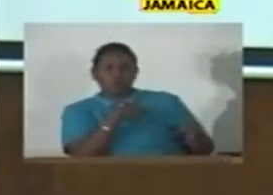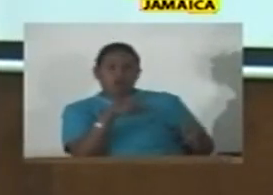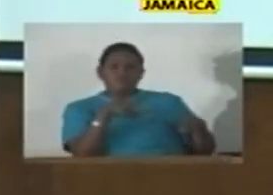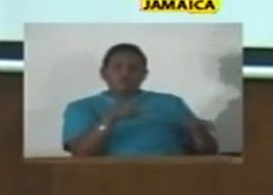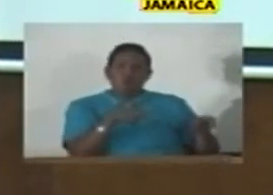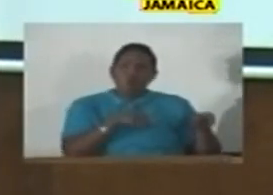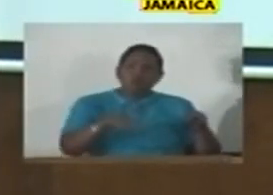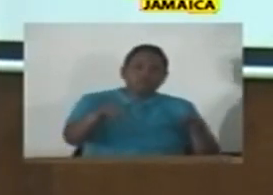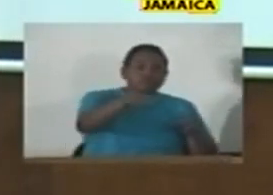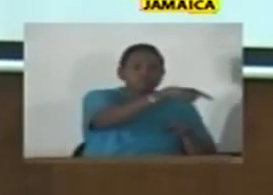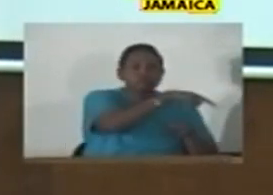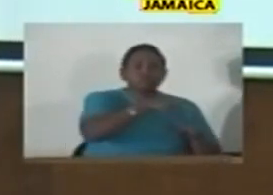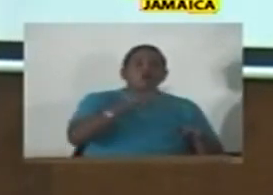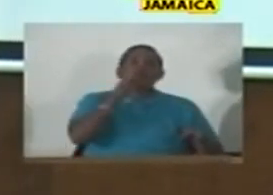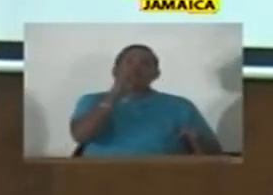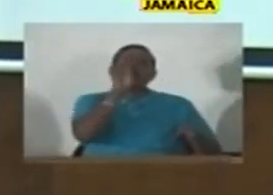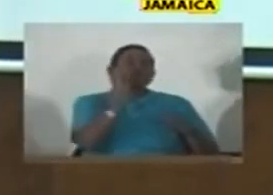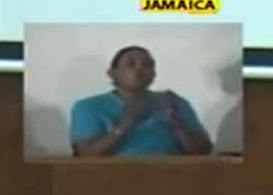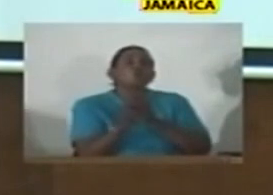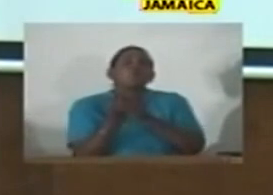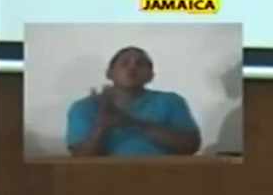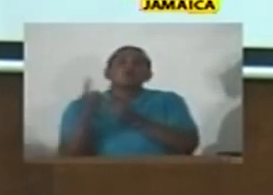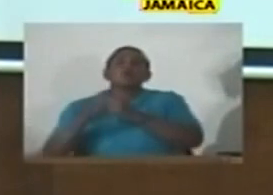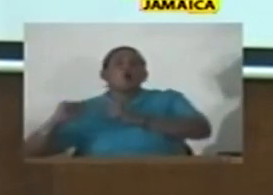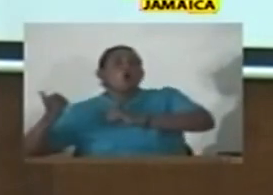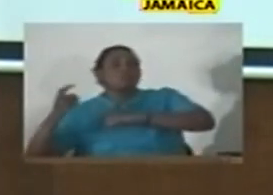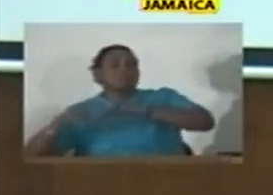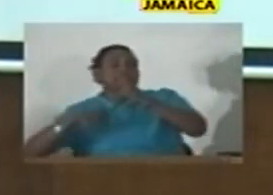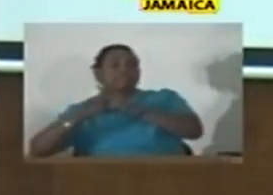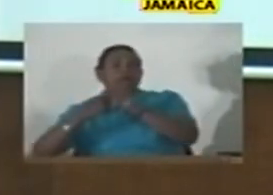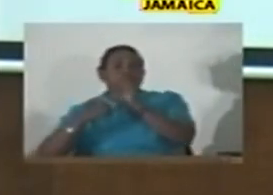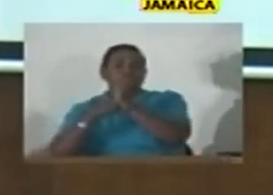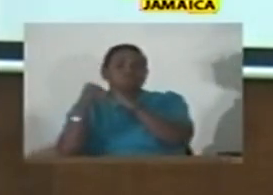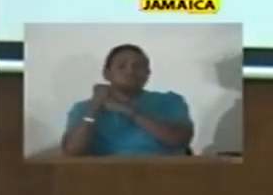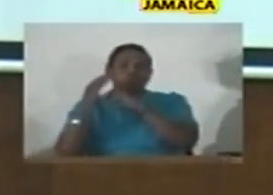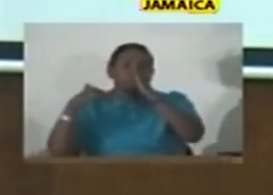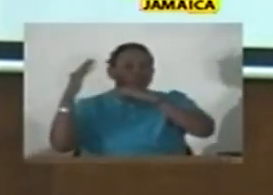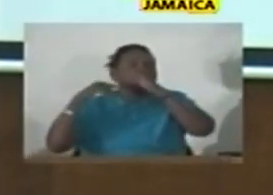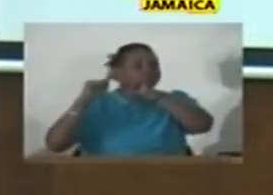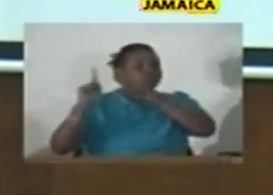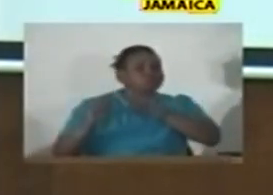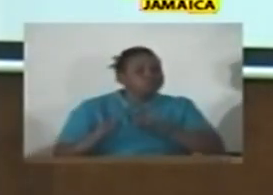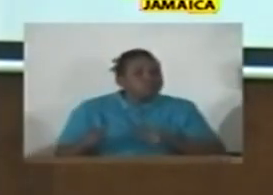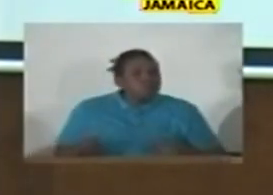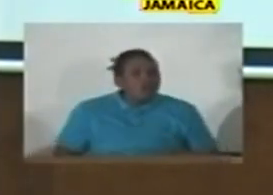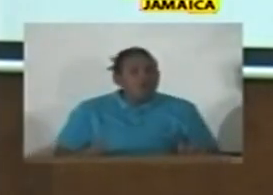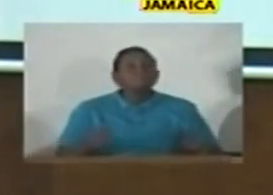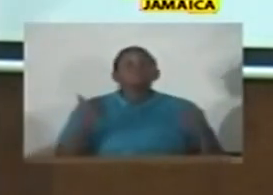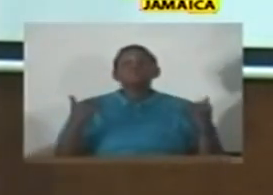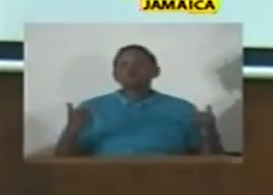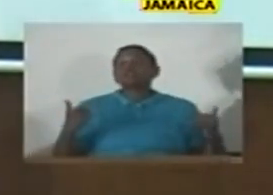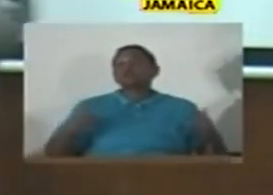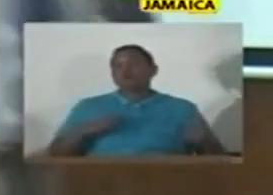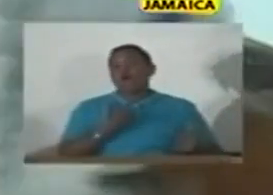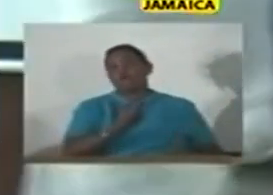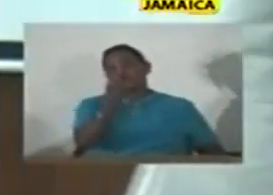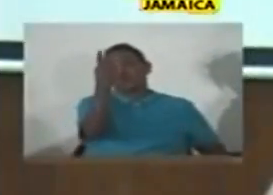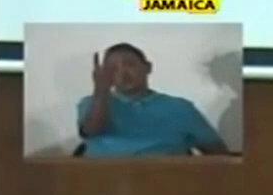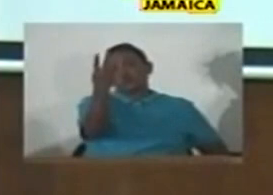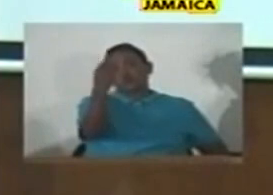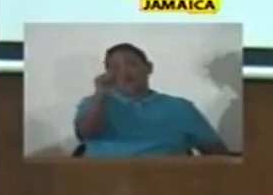and water for irrigation and other infrastructure. Presently, there are 2 so-called